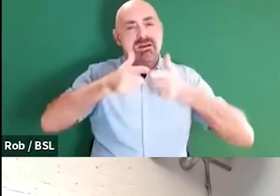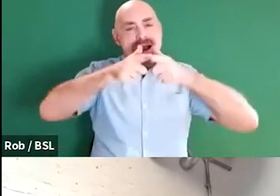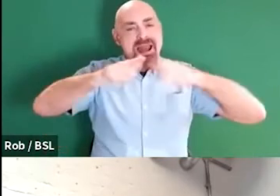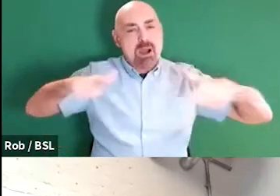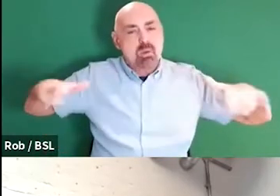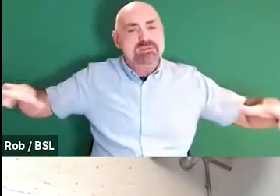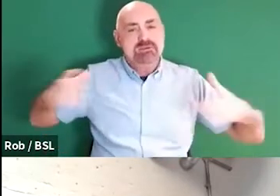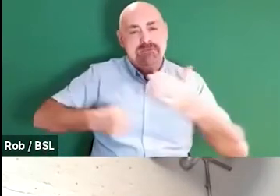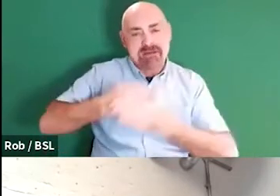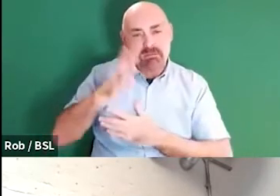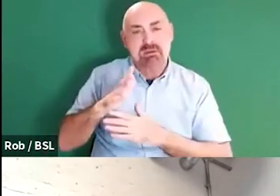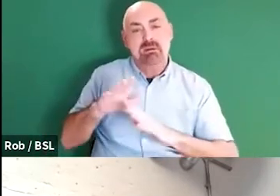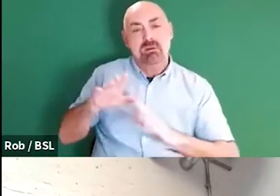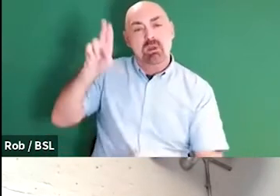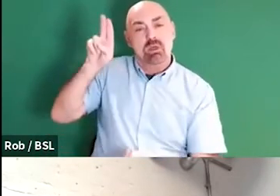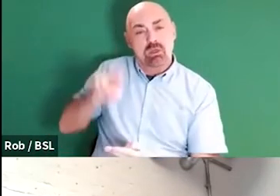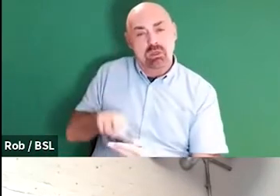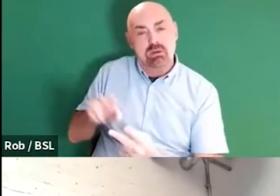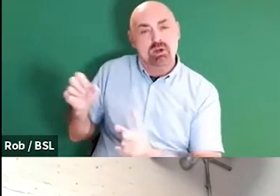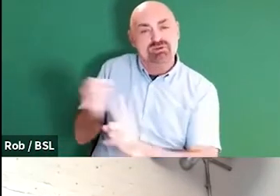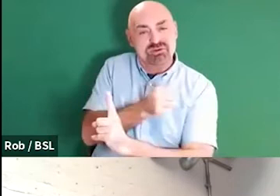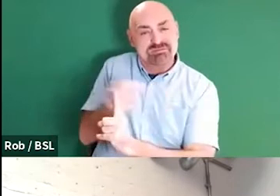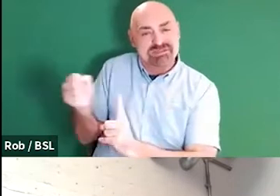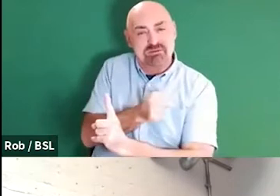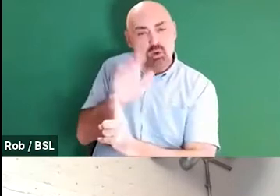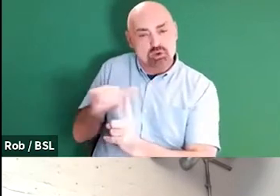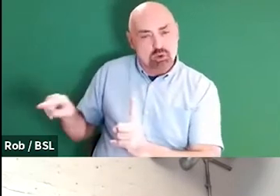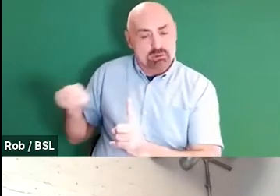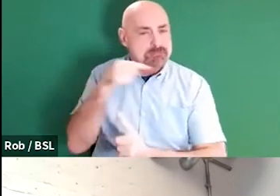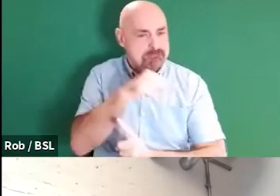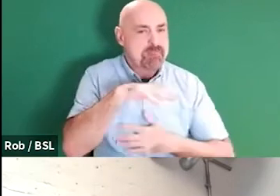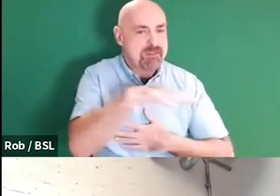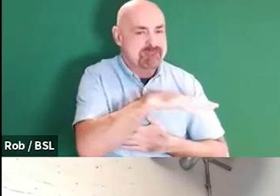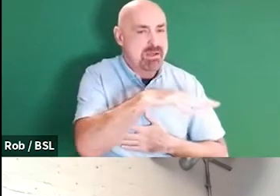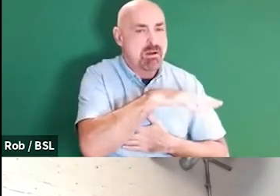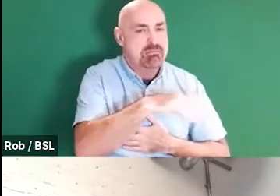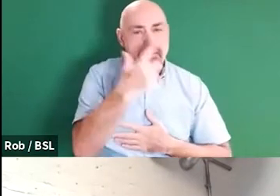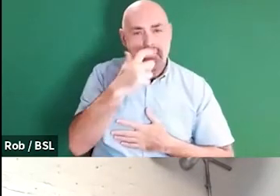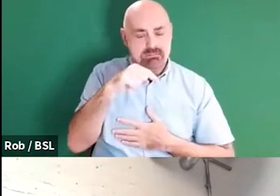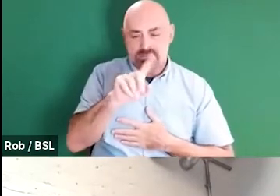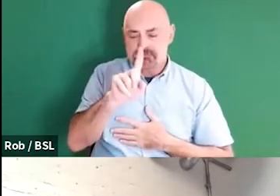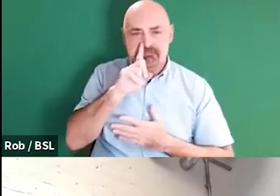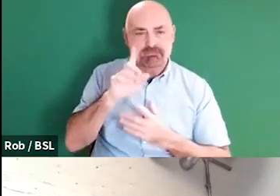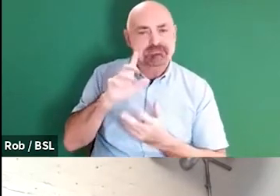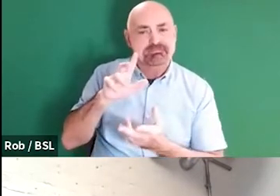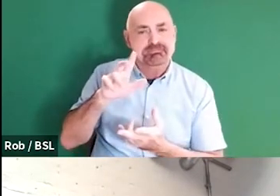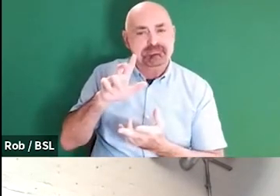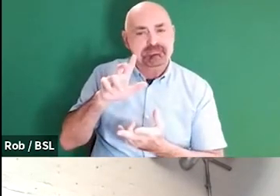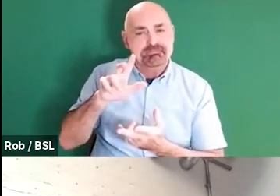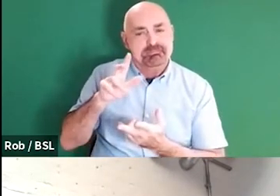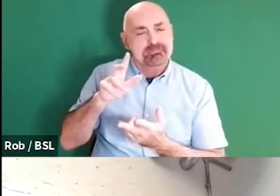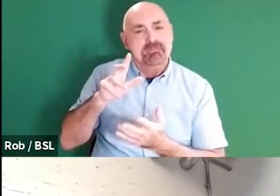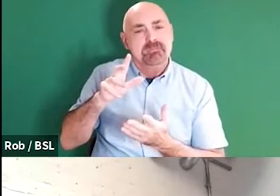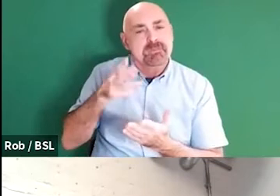child maltreatment, and so on. And in particular, they provide a really valuable opportunity to reduce